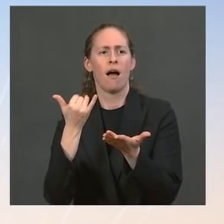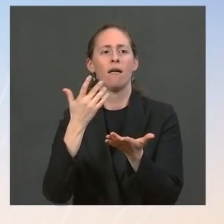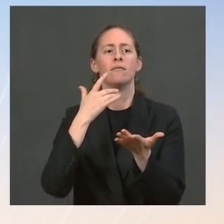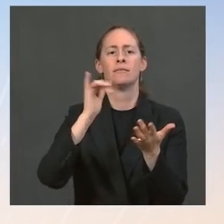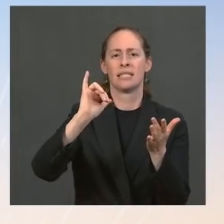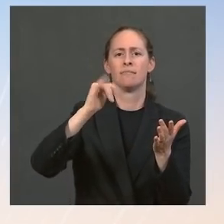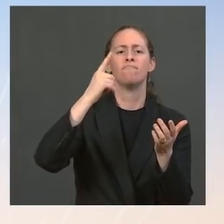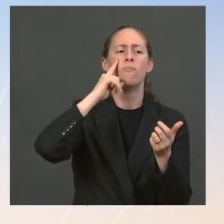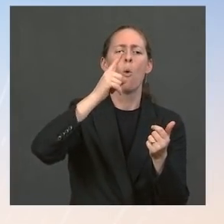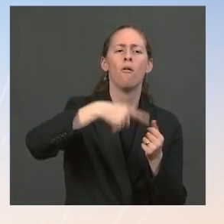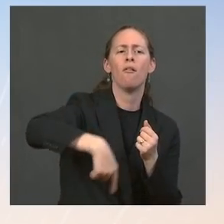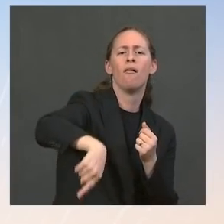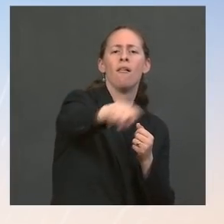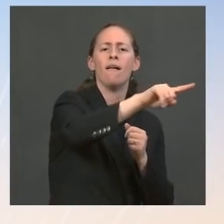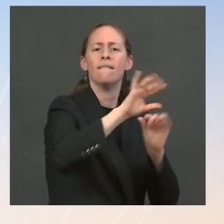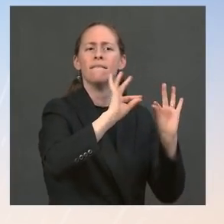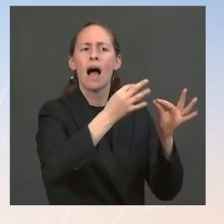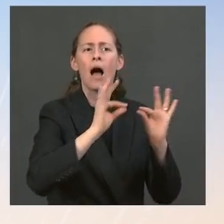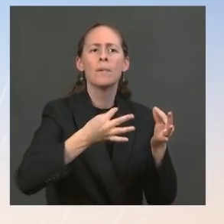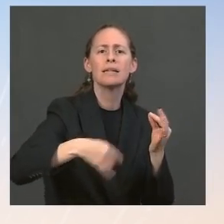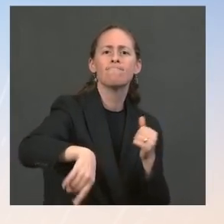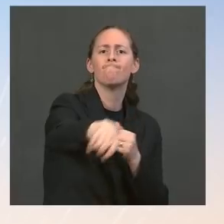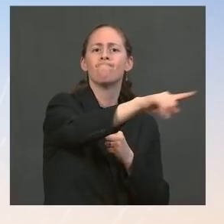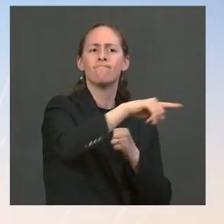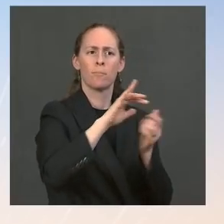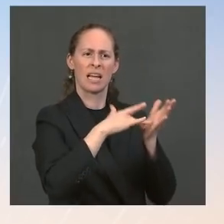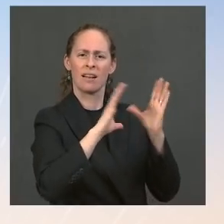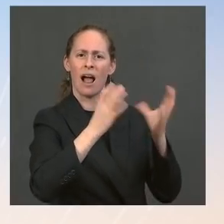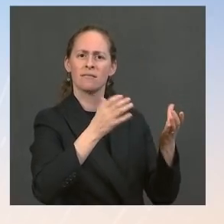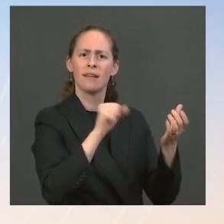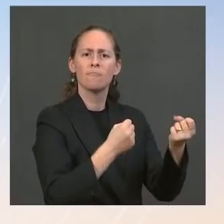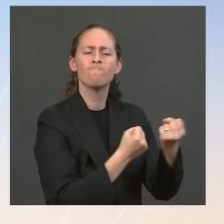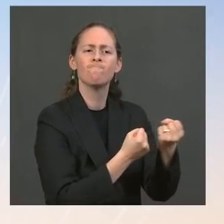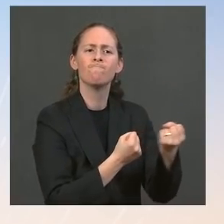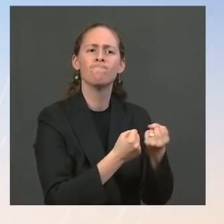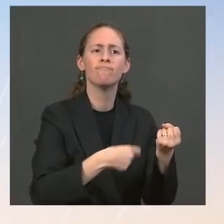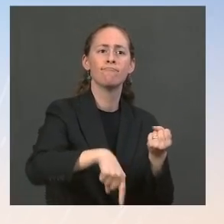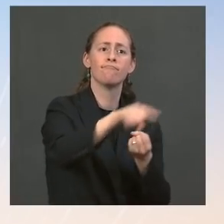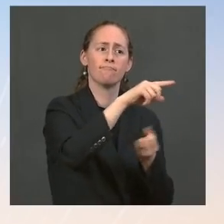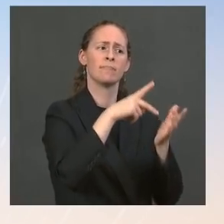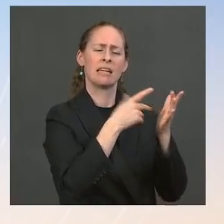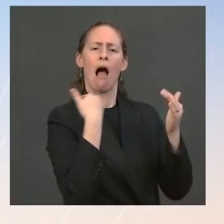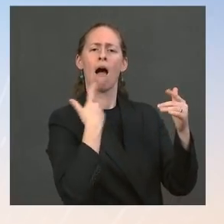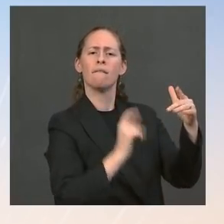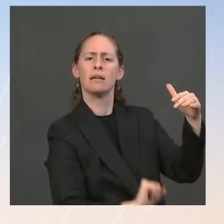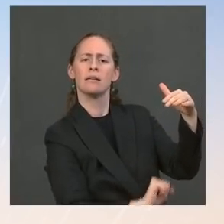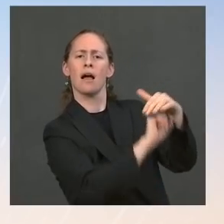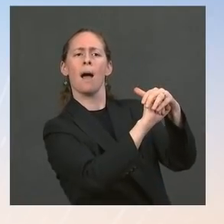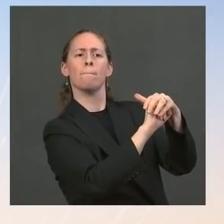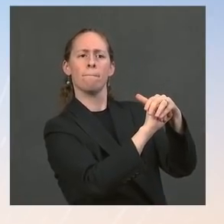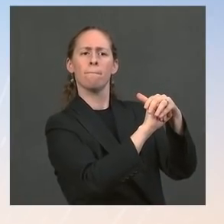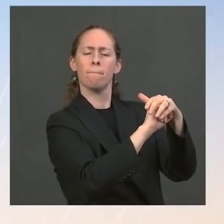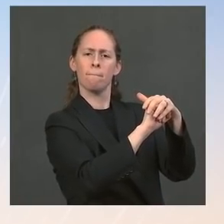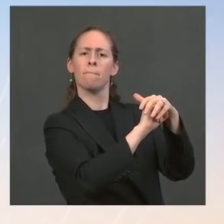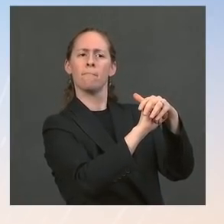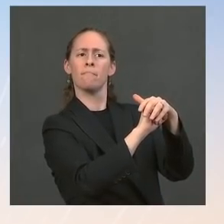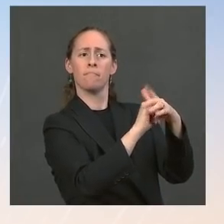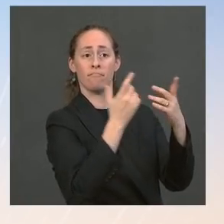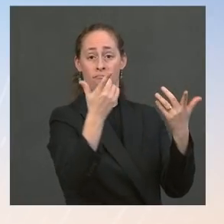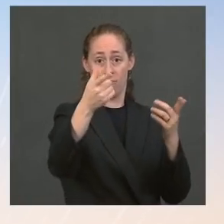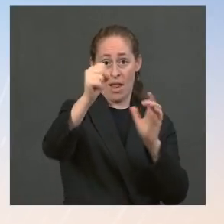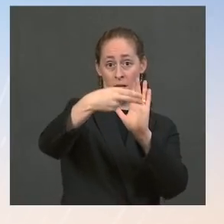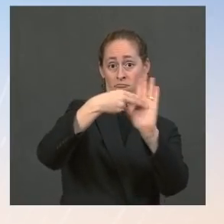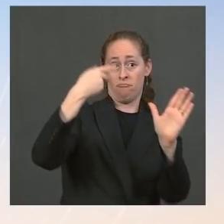these proposals and these initiatives, which means there's a cap on income through which you can benefit. That's what you can call it, whatever you want. If you call it